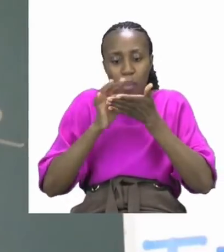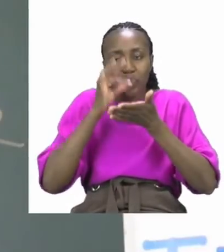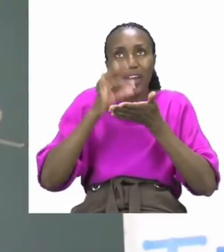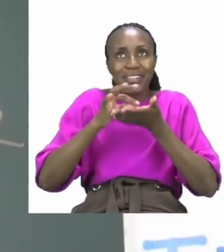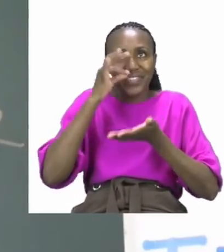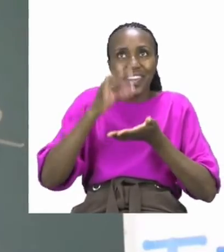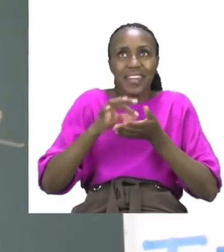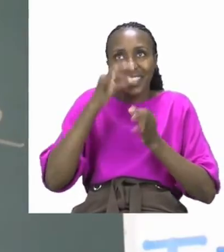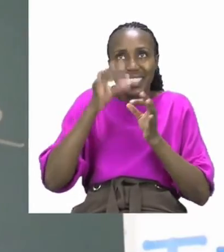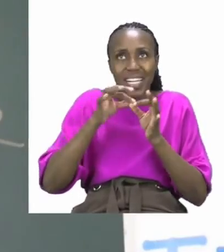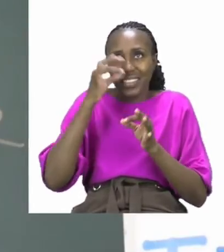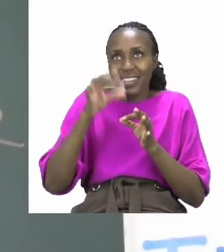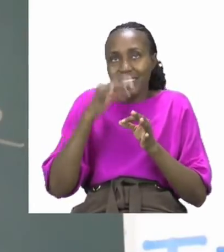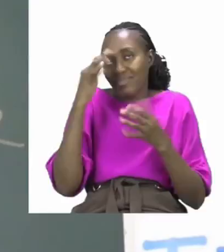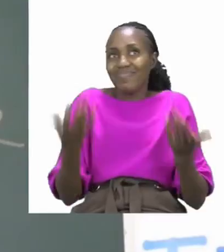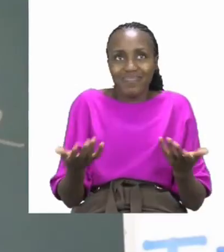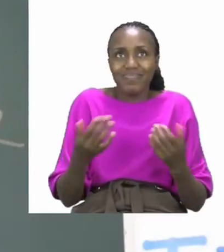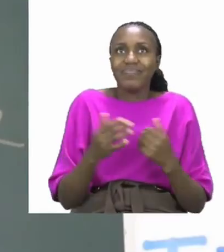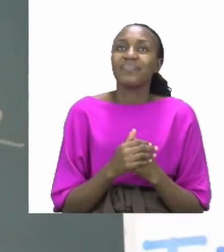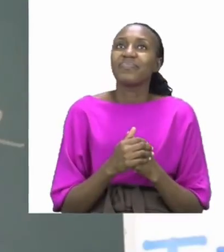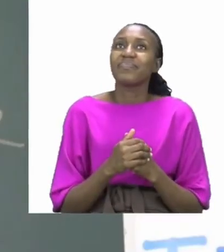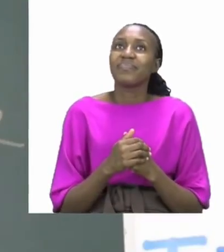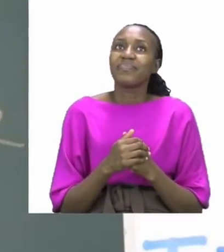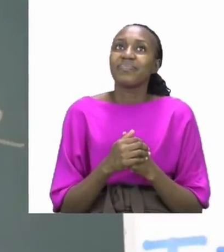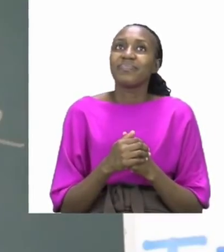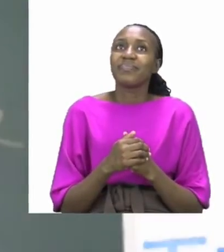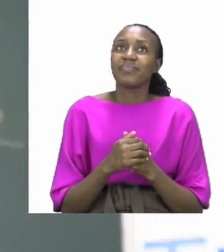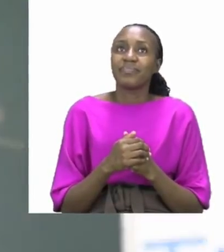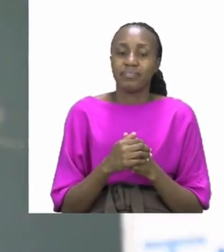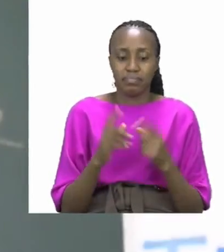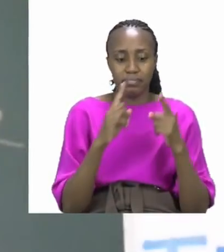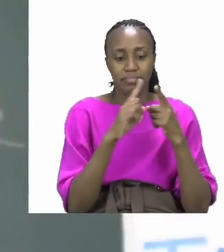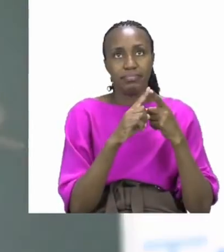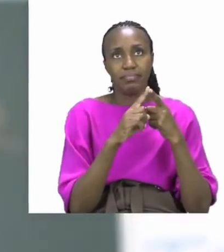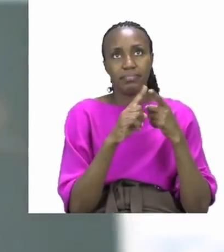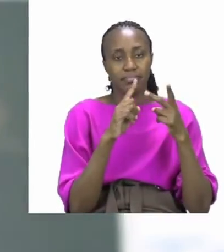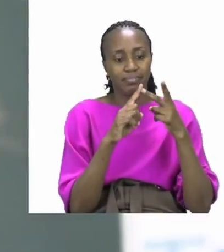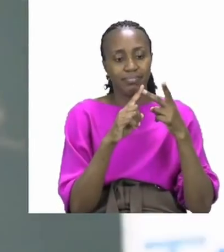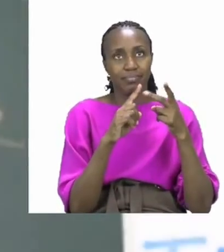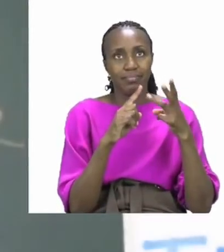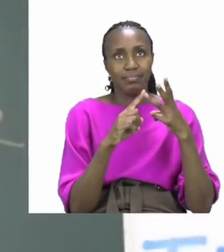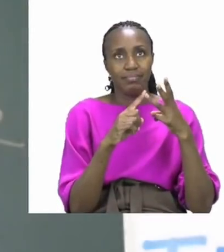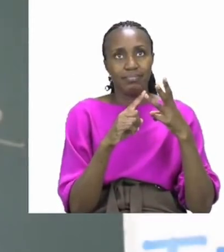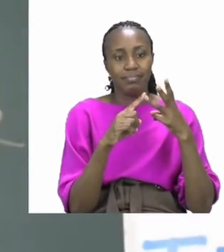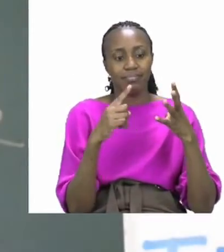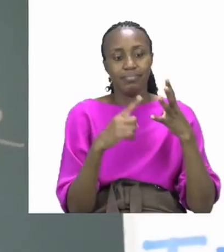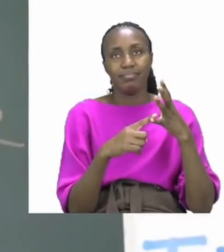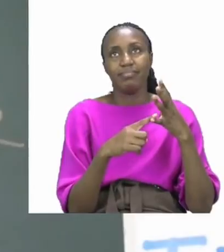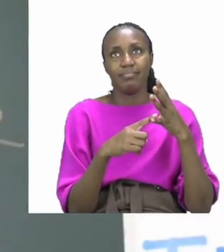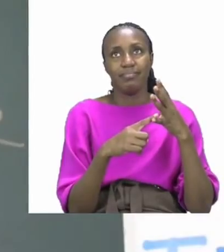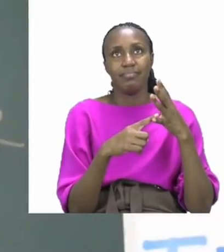over our beautiful country. So we have pineapple, banana, watermelon,